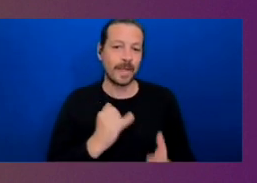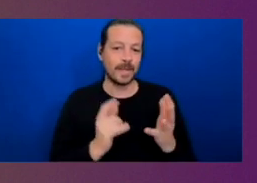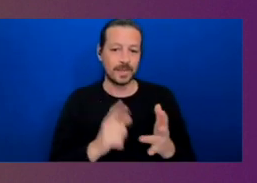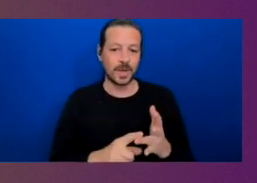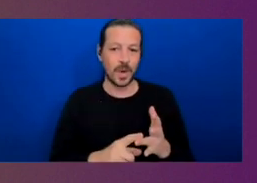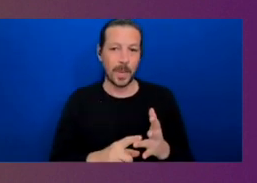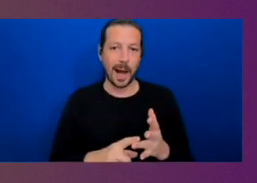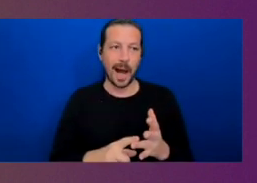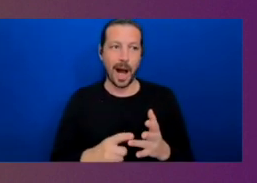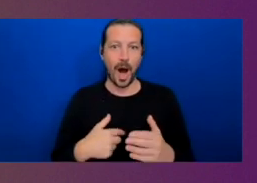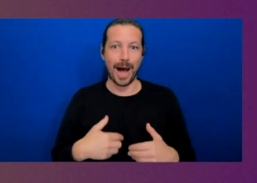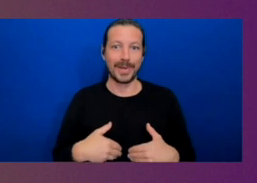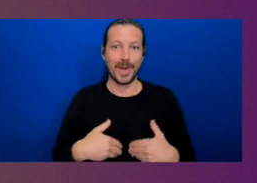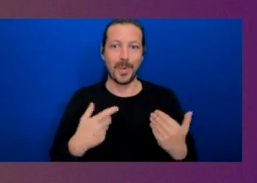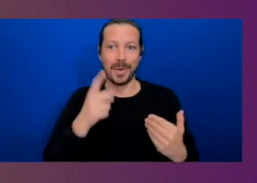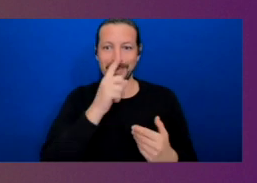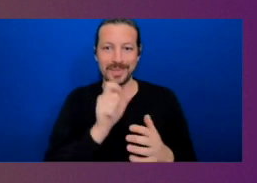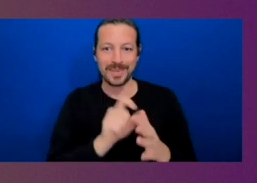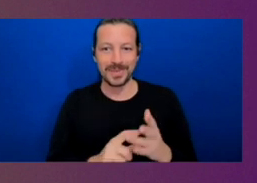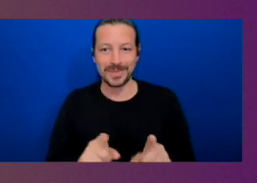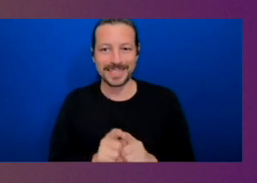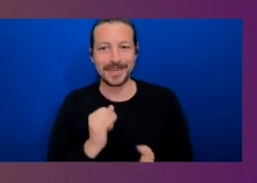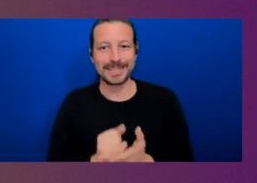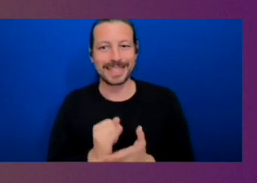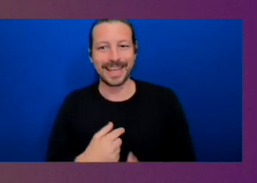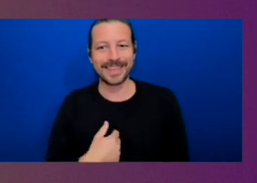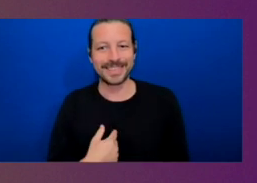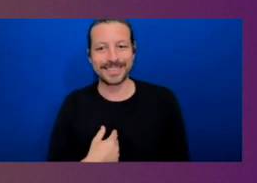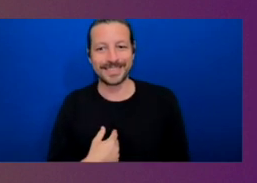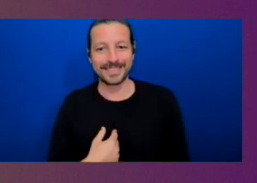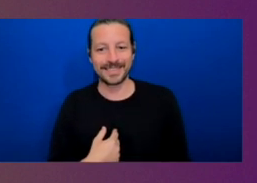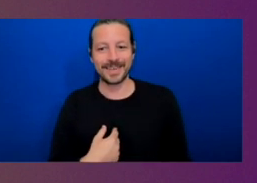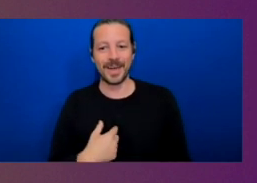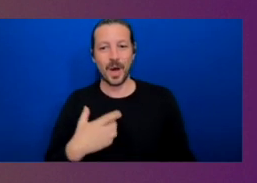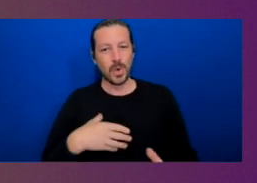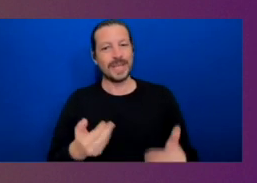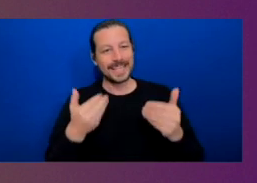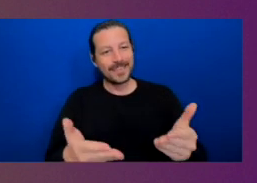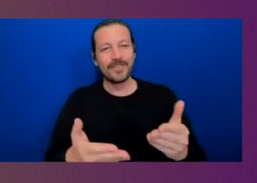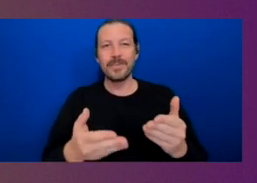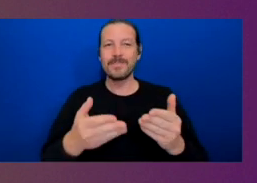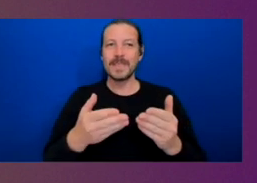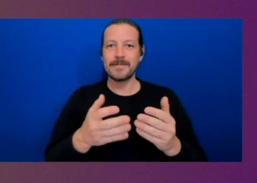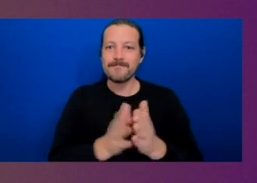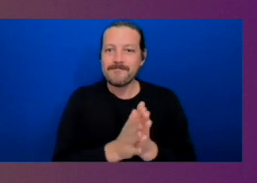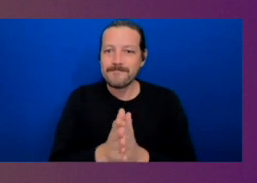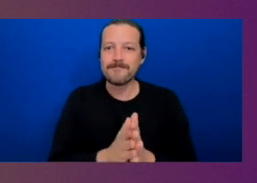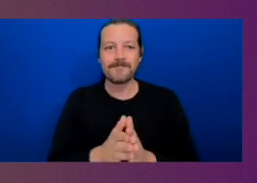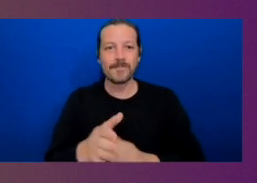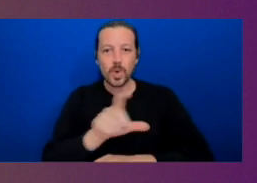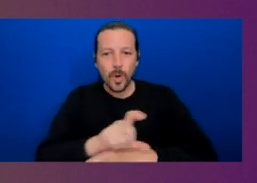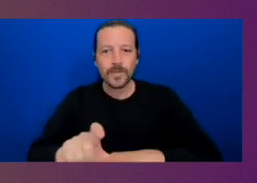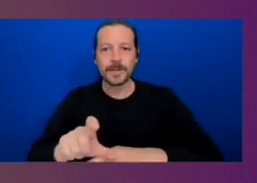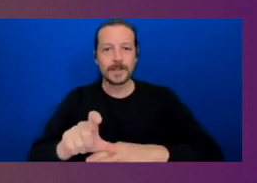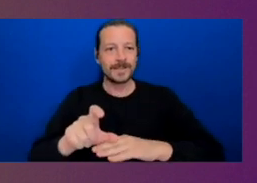in the future by giving people the tools, the fuel, the capability, the confidence and